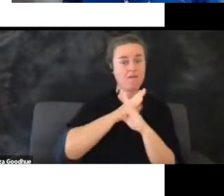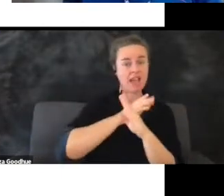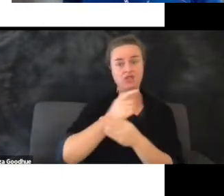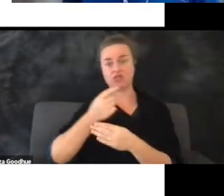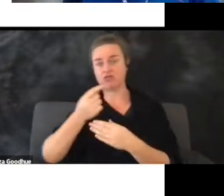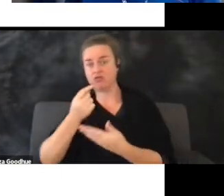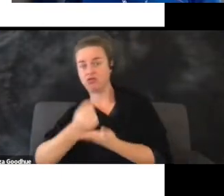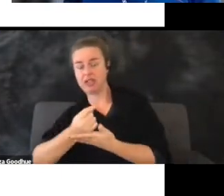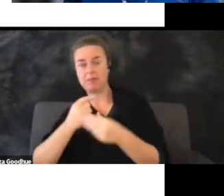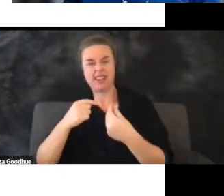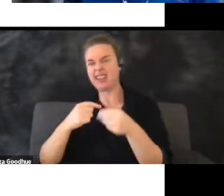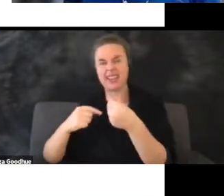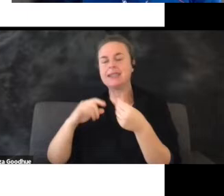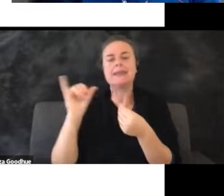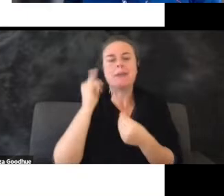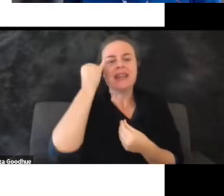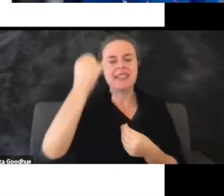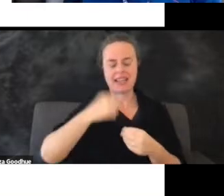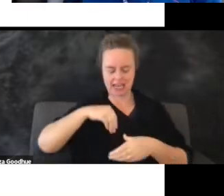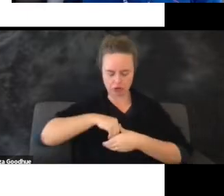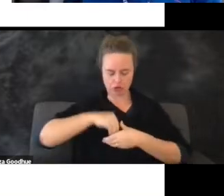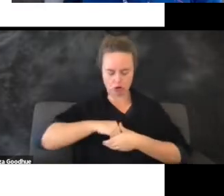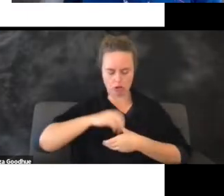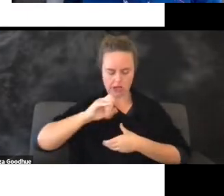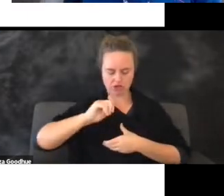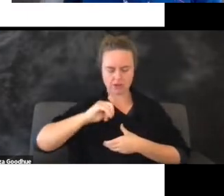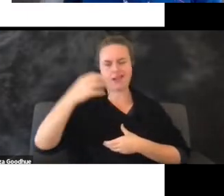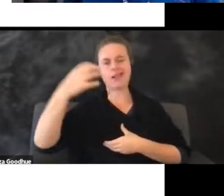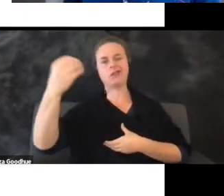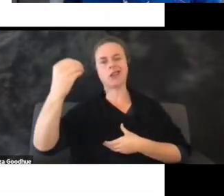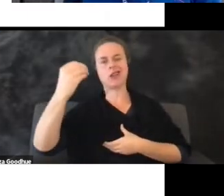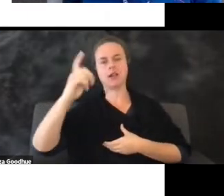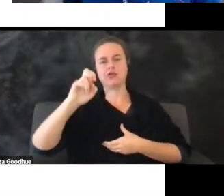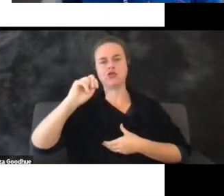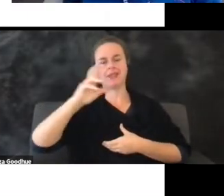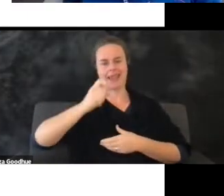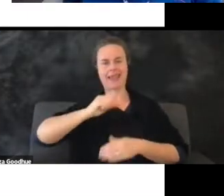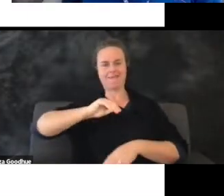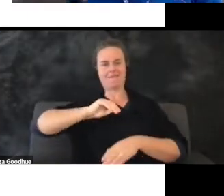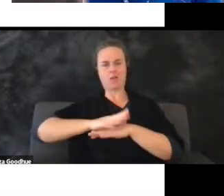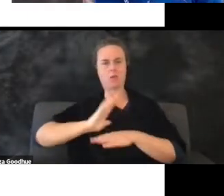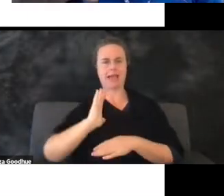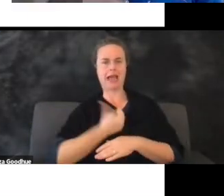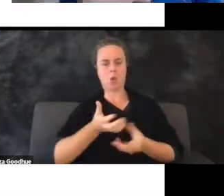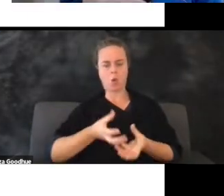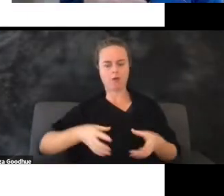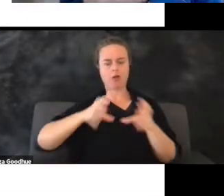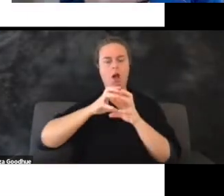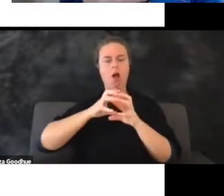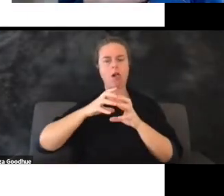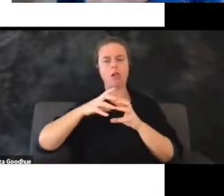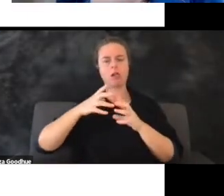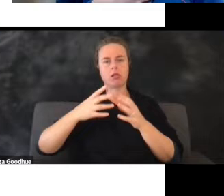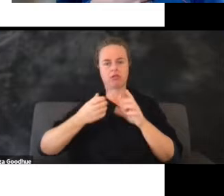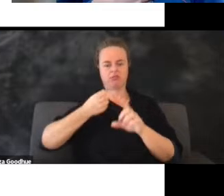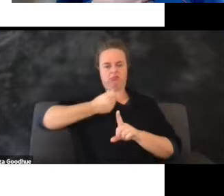our neighborhoods, our outside influences are the external conditions that influence our overall conditions, our internal